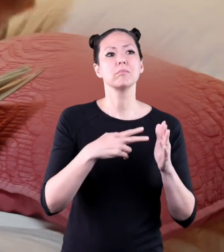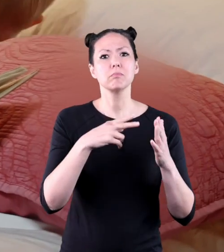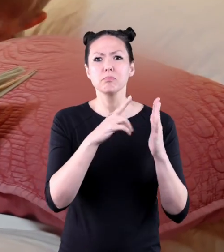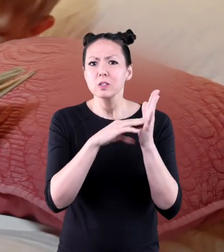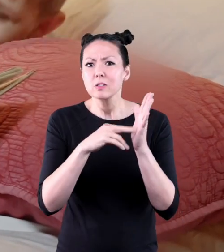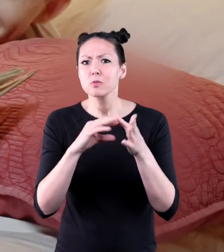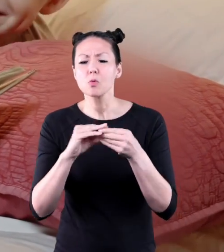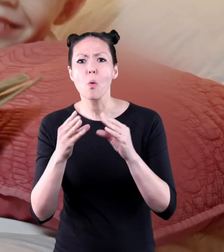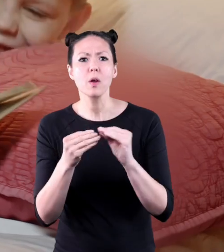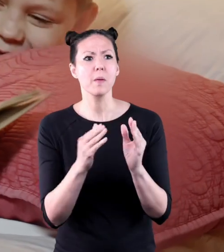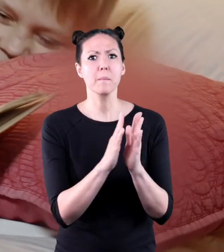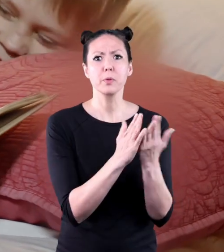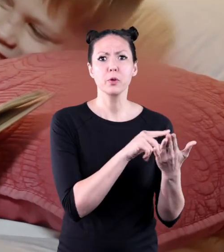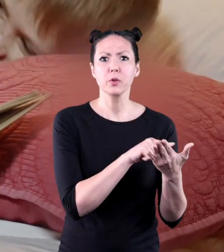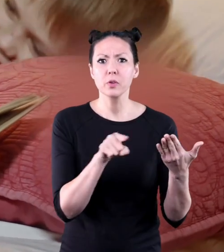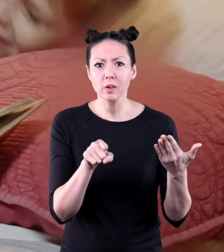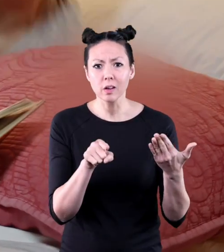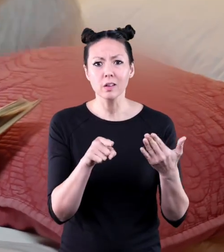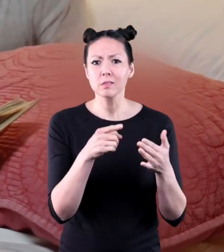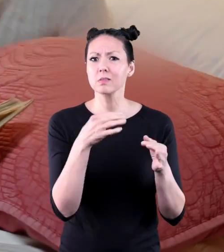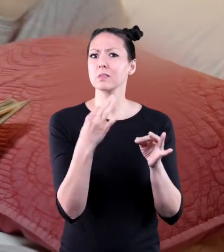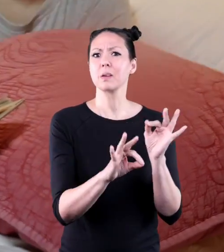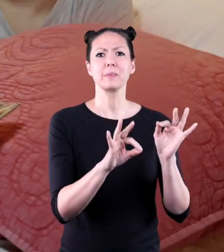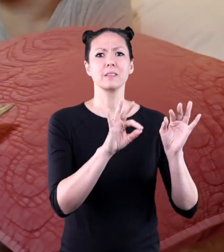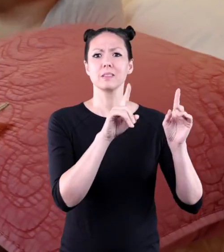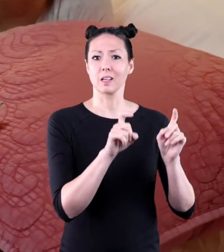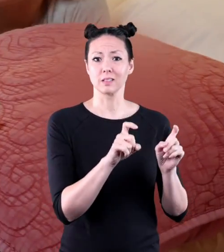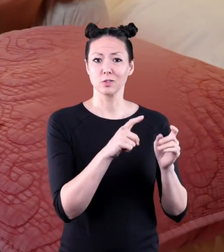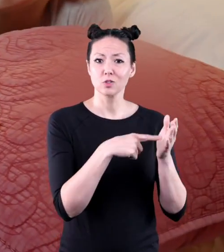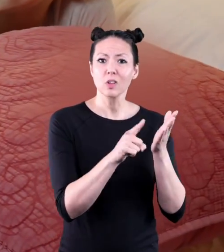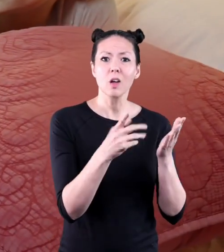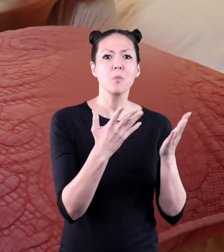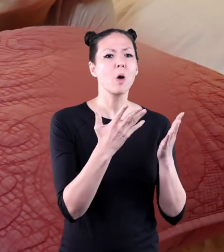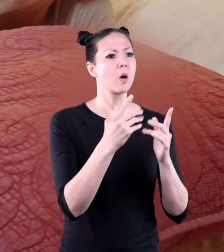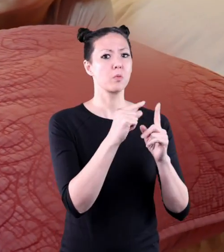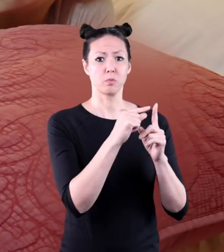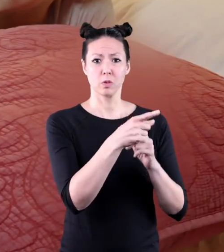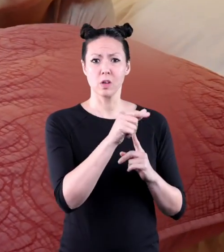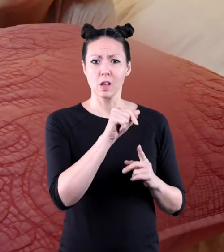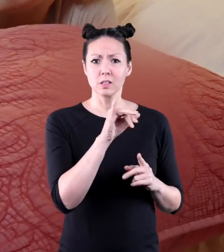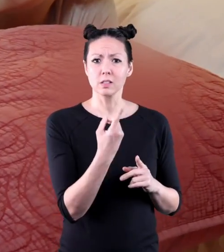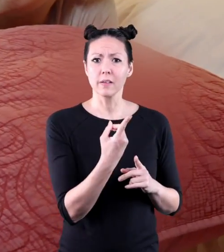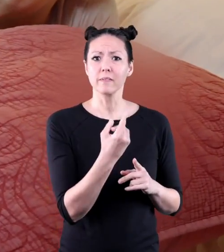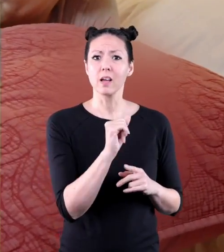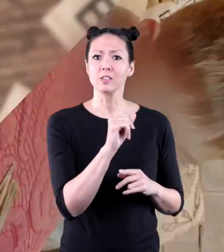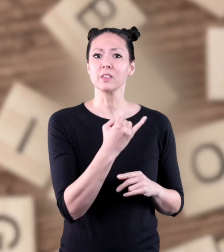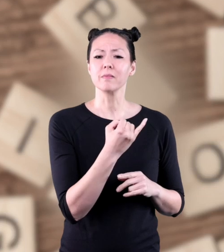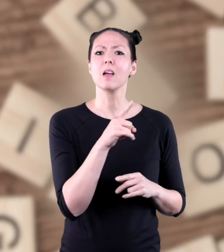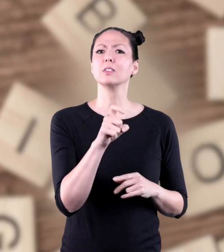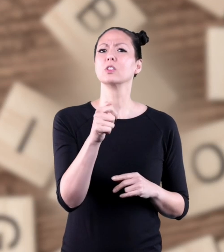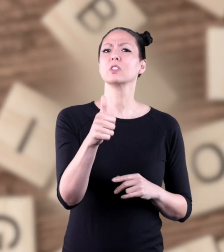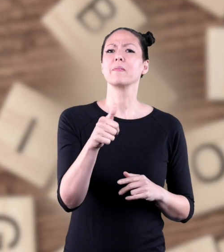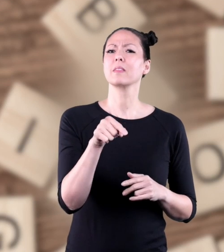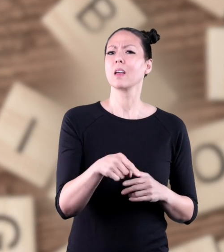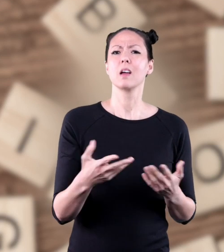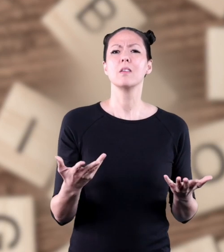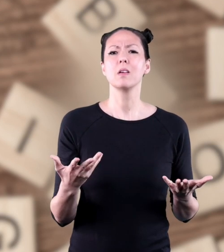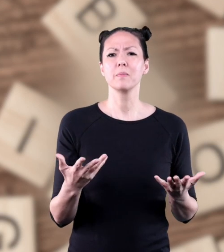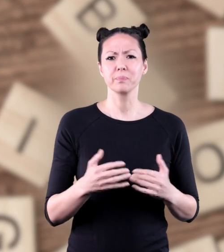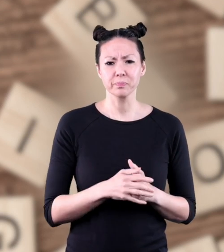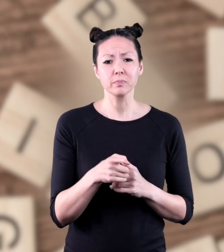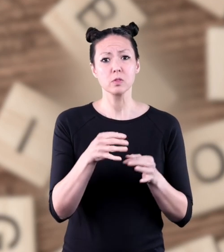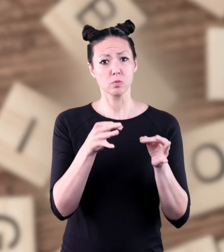or listening to a book or a story? Here's a simple test to check if a word is an adjective. Ask yourself